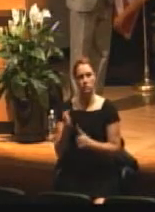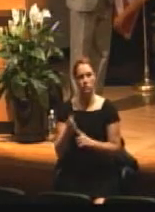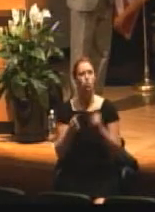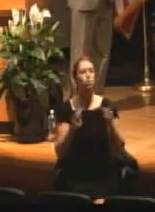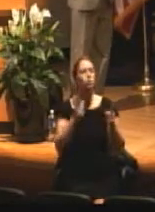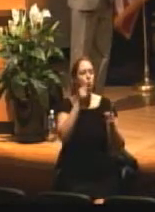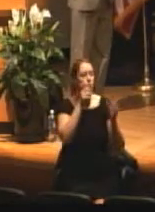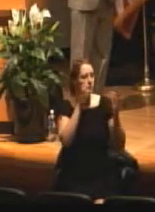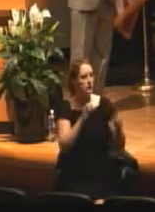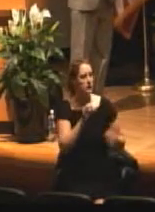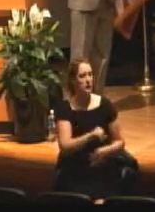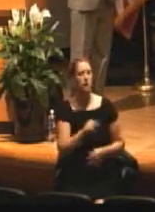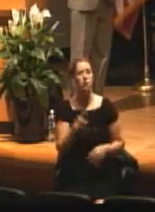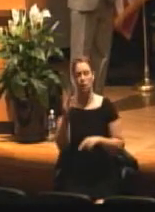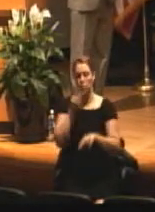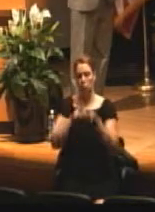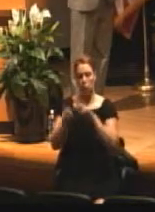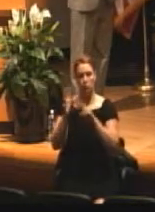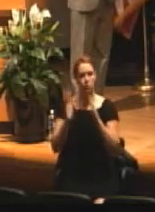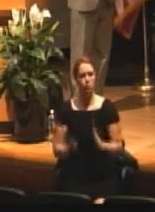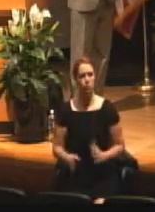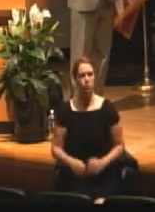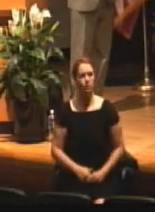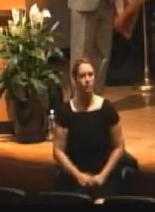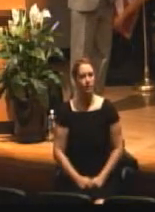The appraiser would determine that typically.